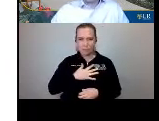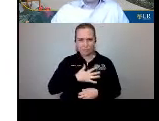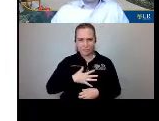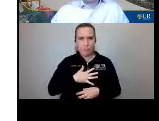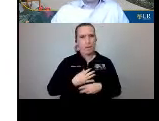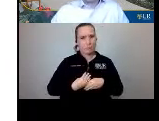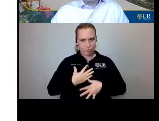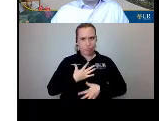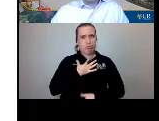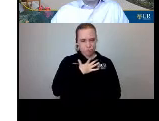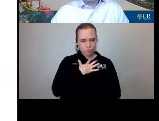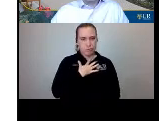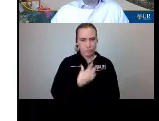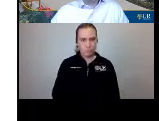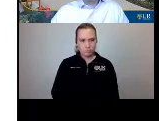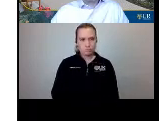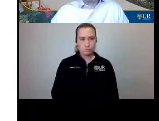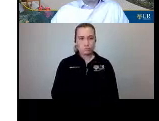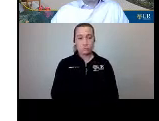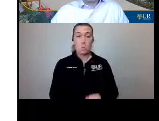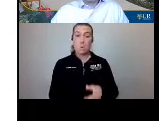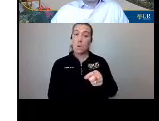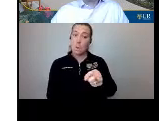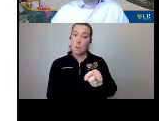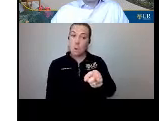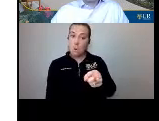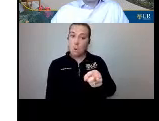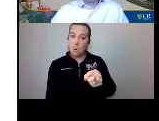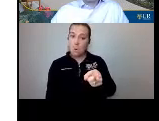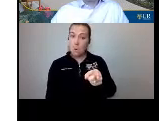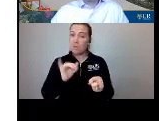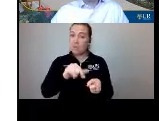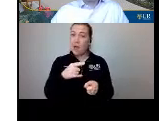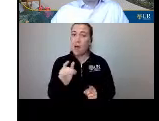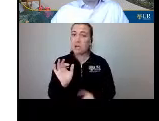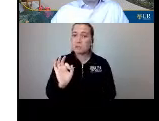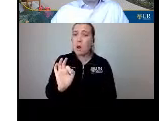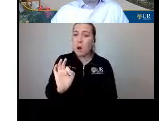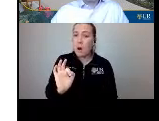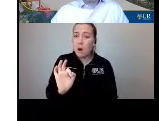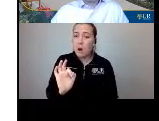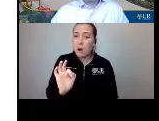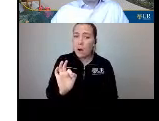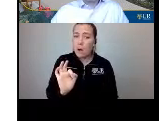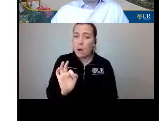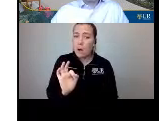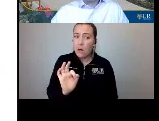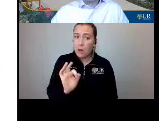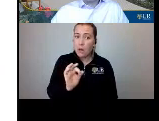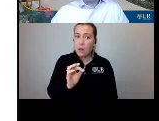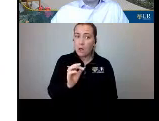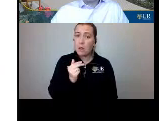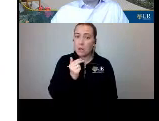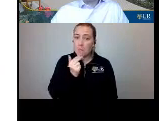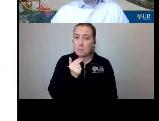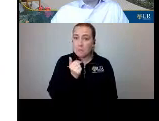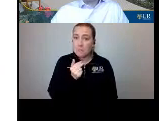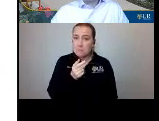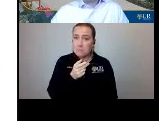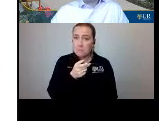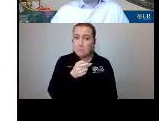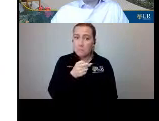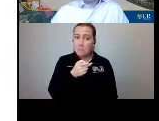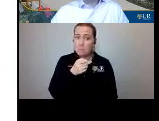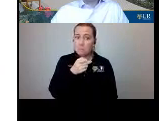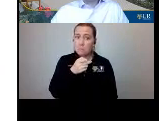Fairly rarely do we see incidentally identified smaller lung nodules that are of